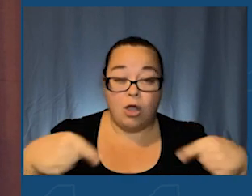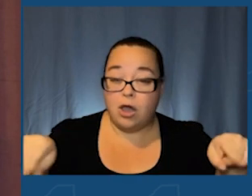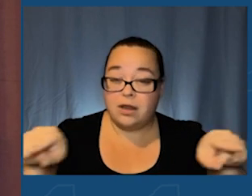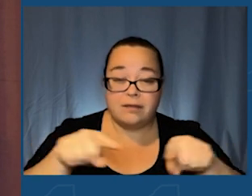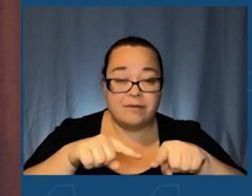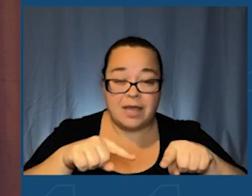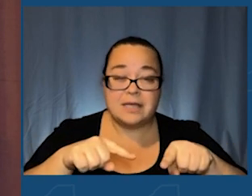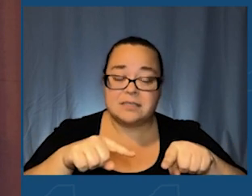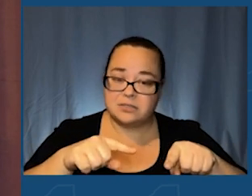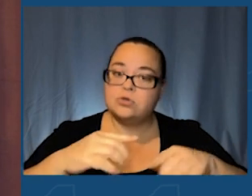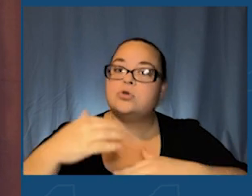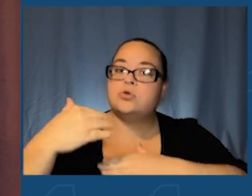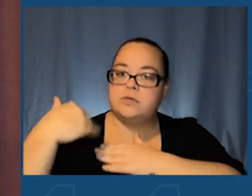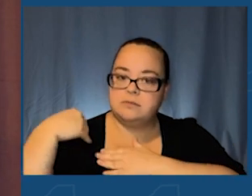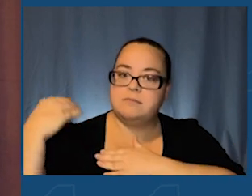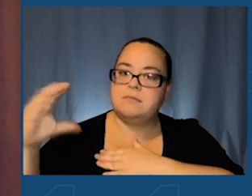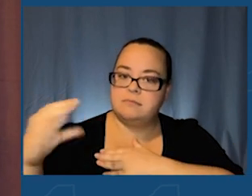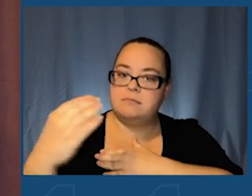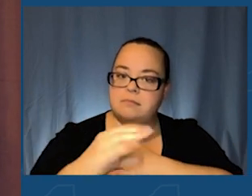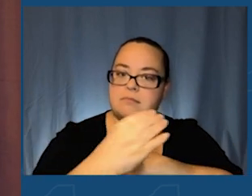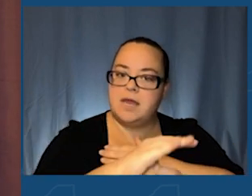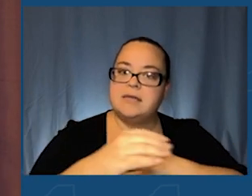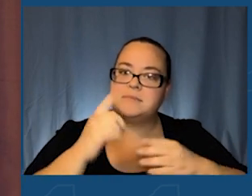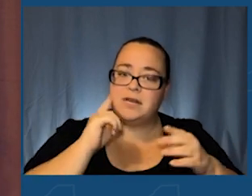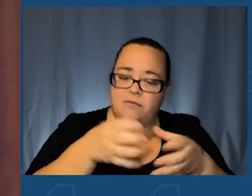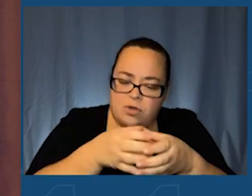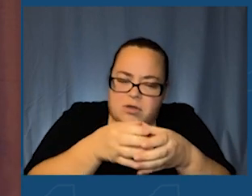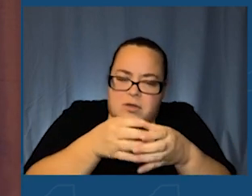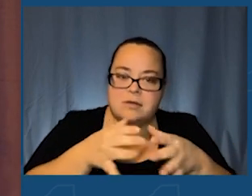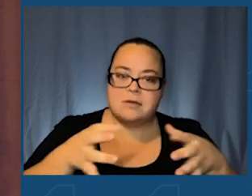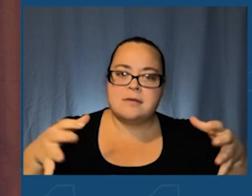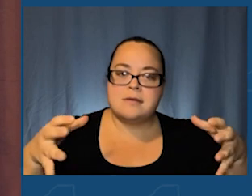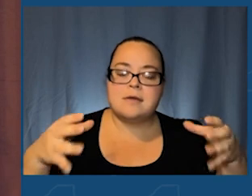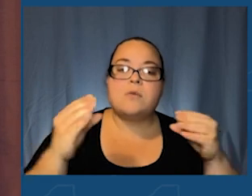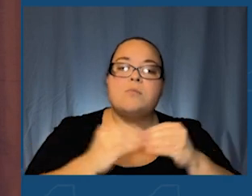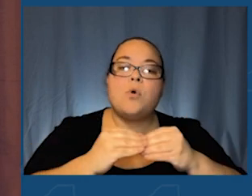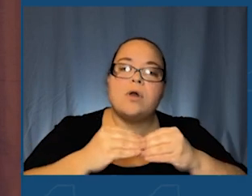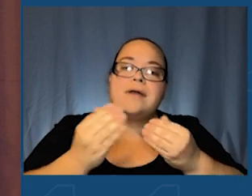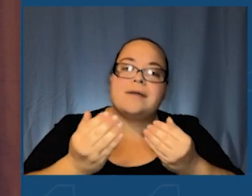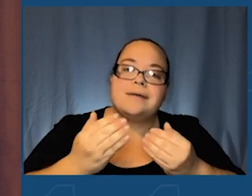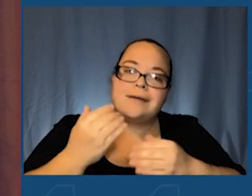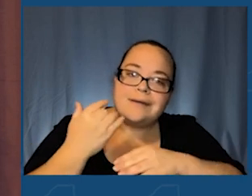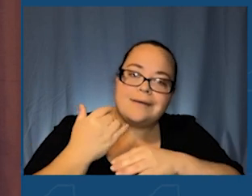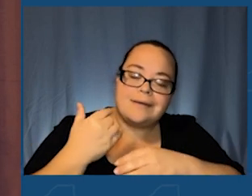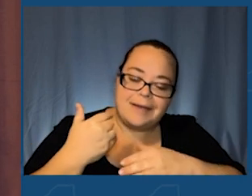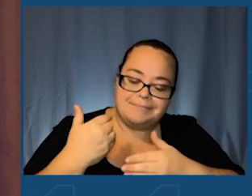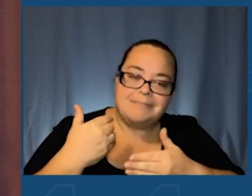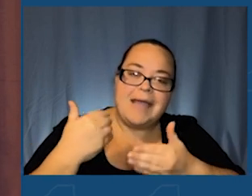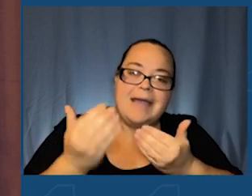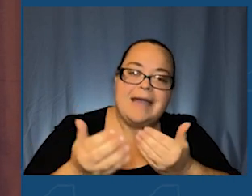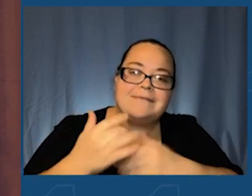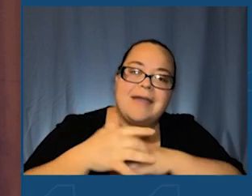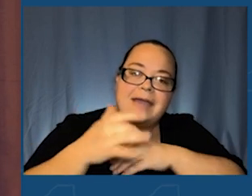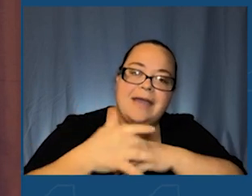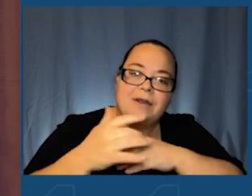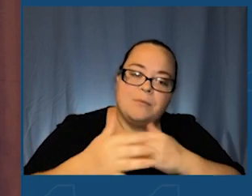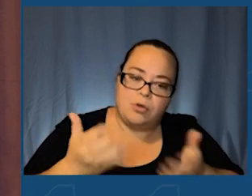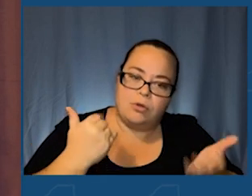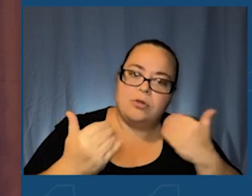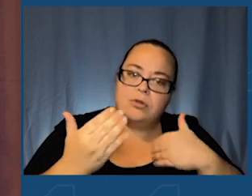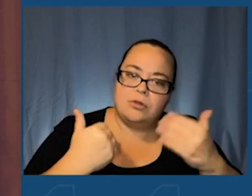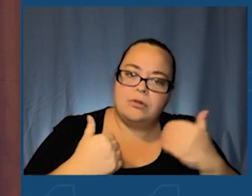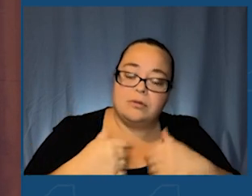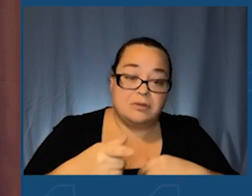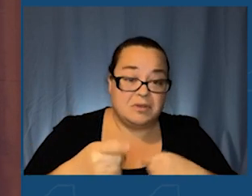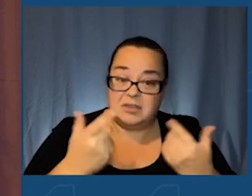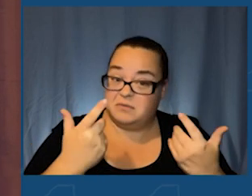a responsibility to expand it, to make it more available. So if you don't want to expand the right to vote,